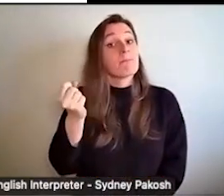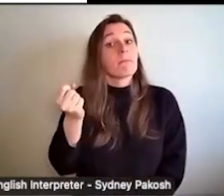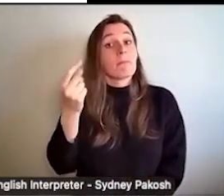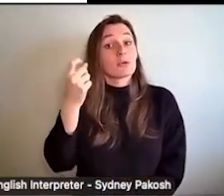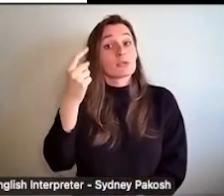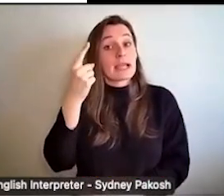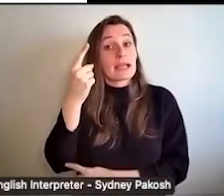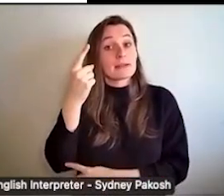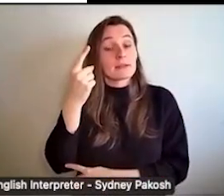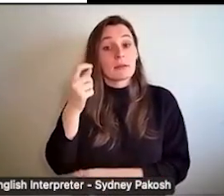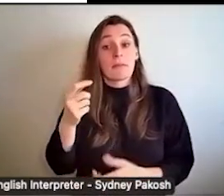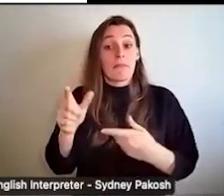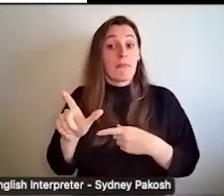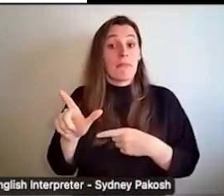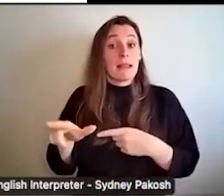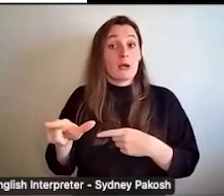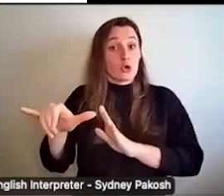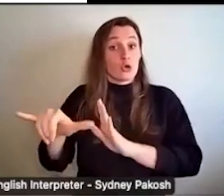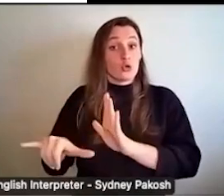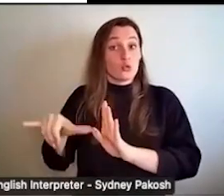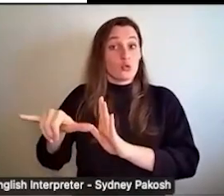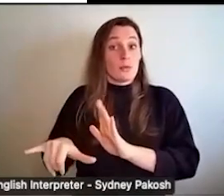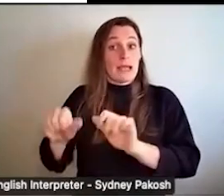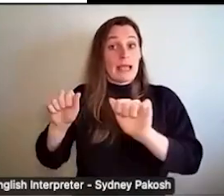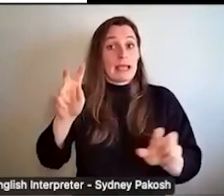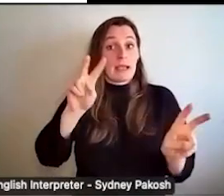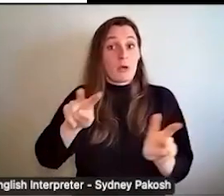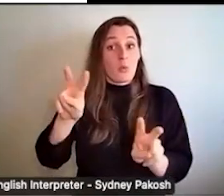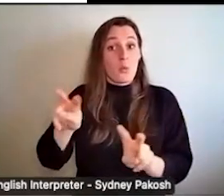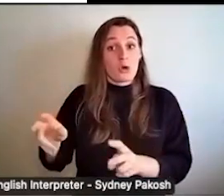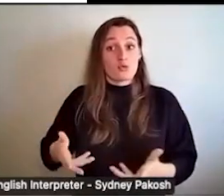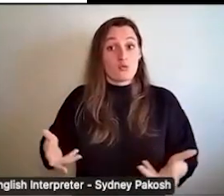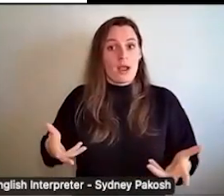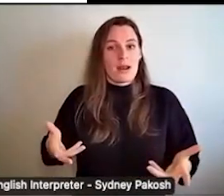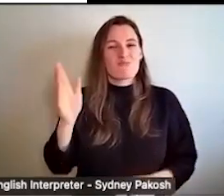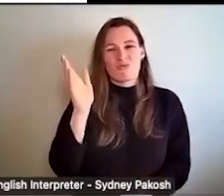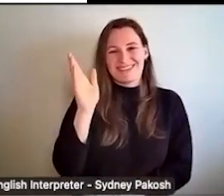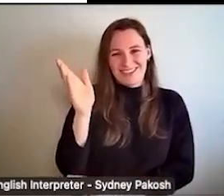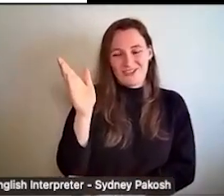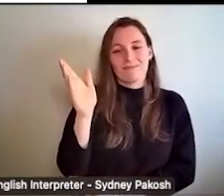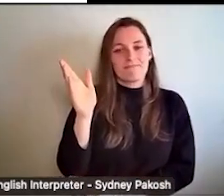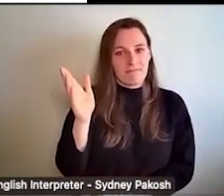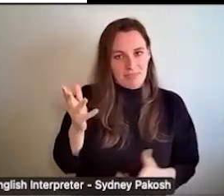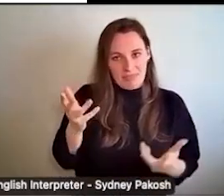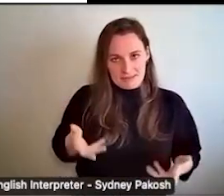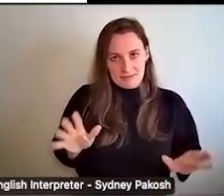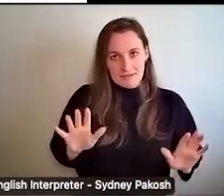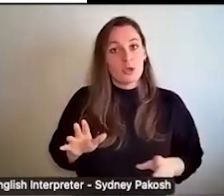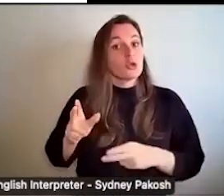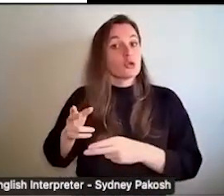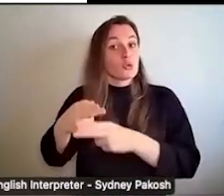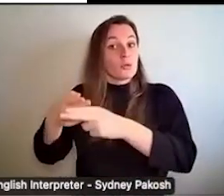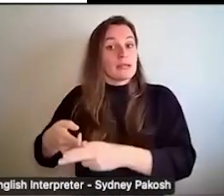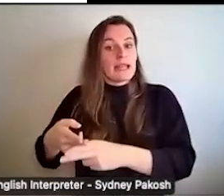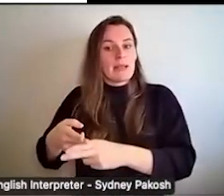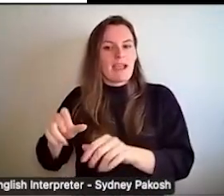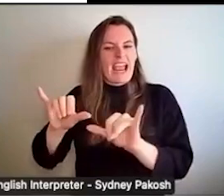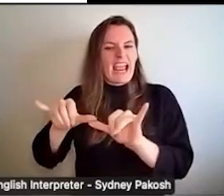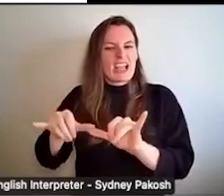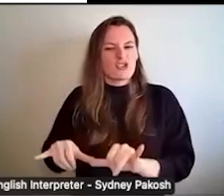be available on our YouTube page and shared publicly. Our channel is called Engineering Health Research on